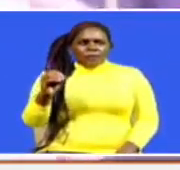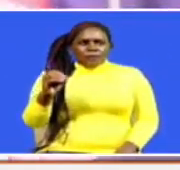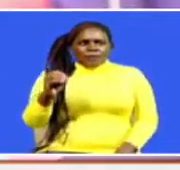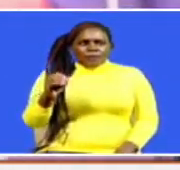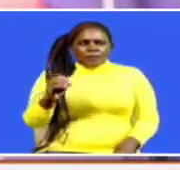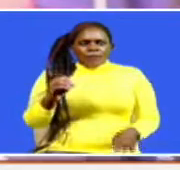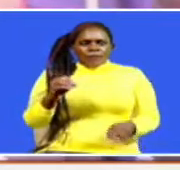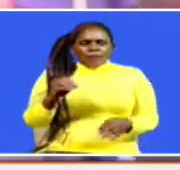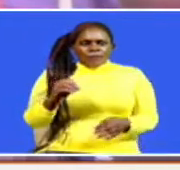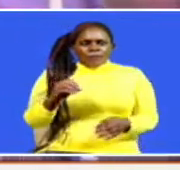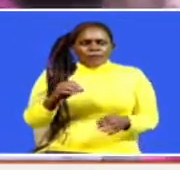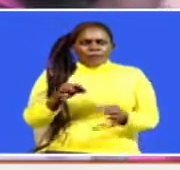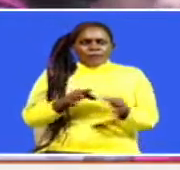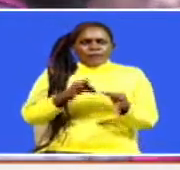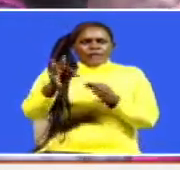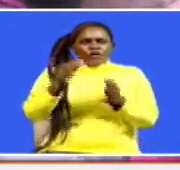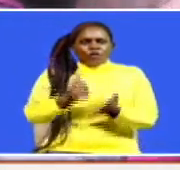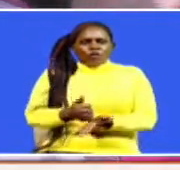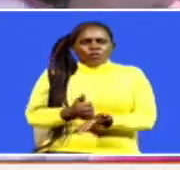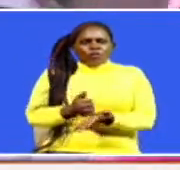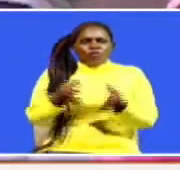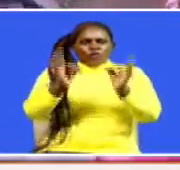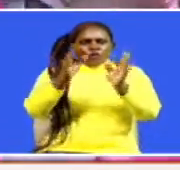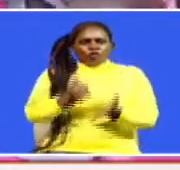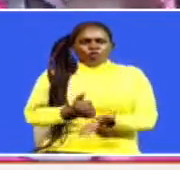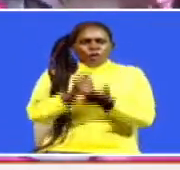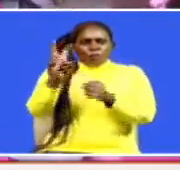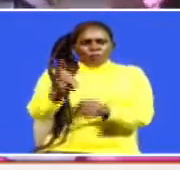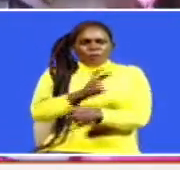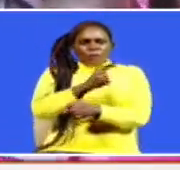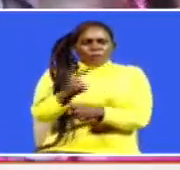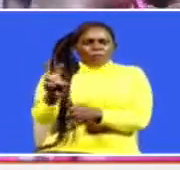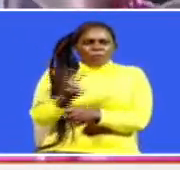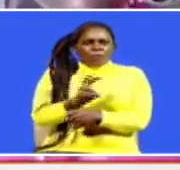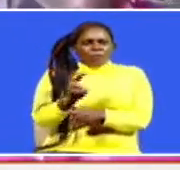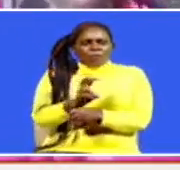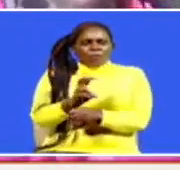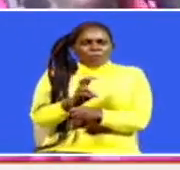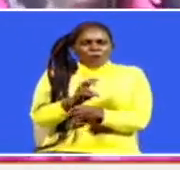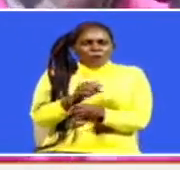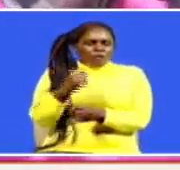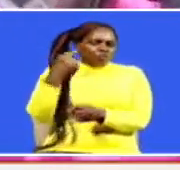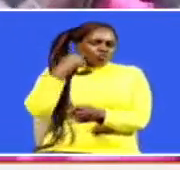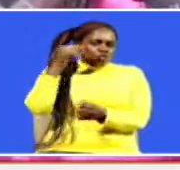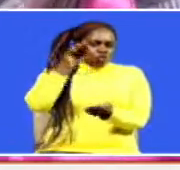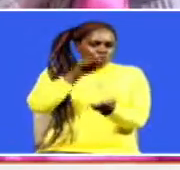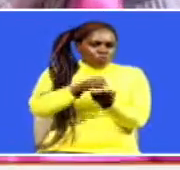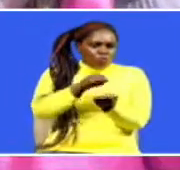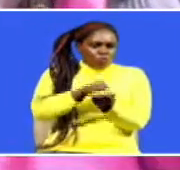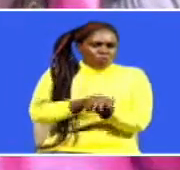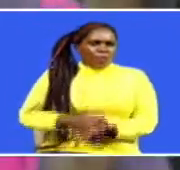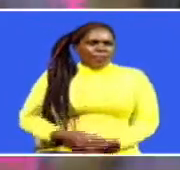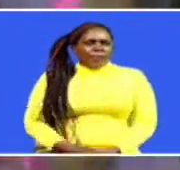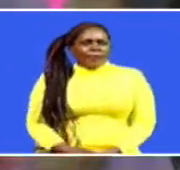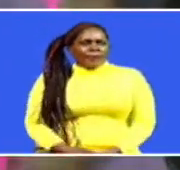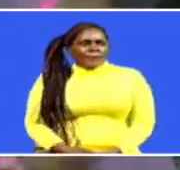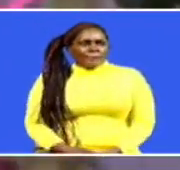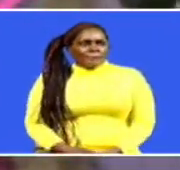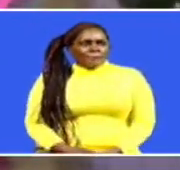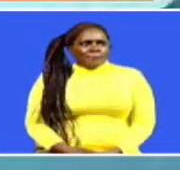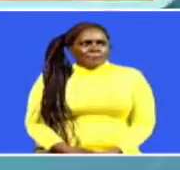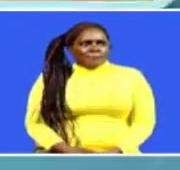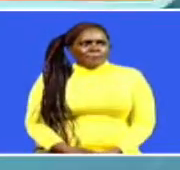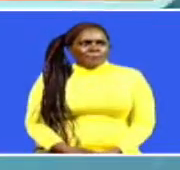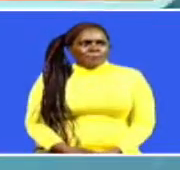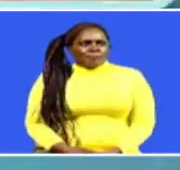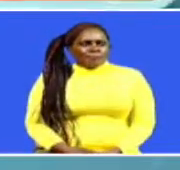send extension officers to guide those farm to assess viability of bee farming. Miriam Angel, KTN News.